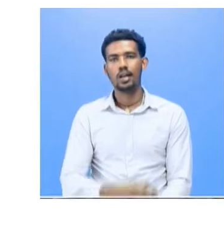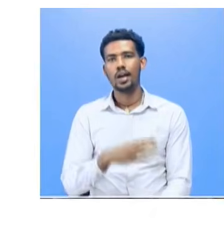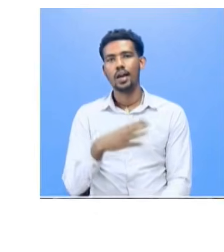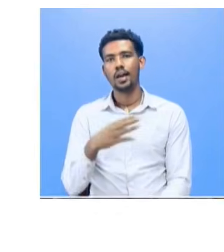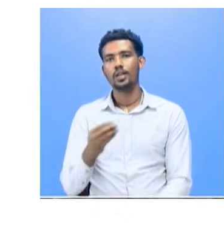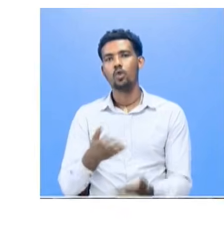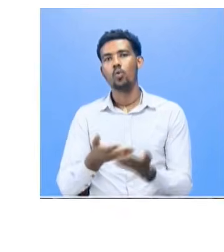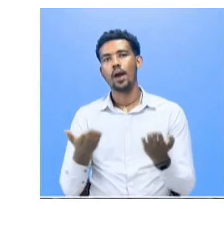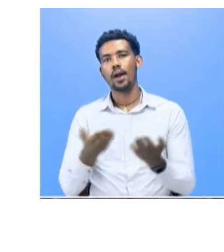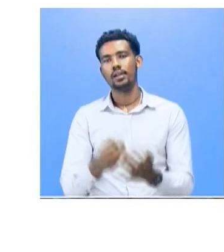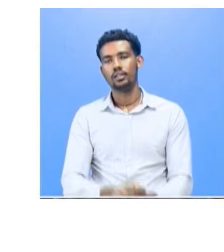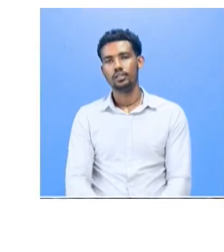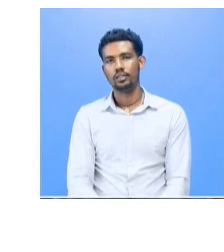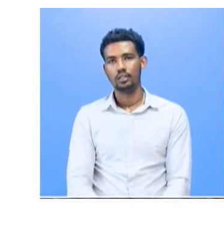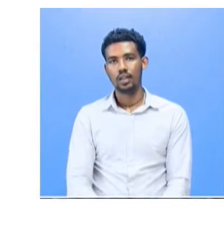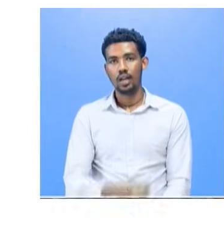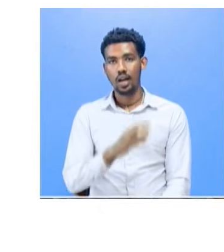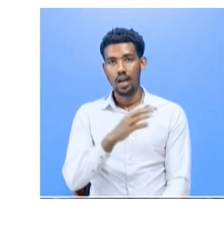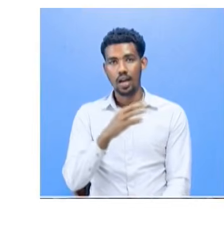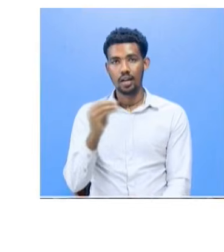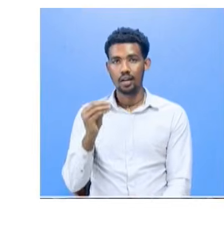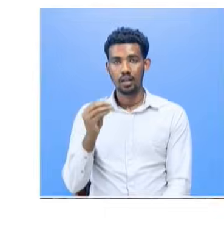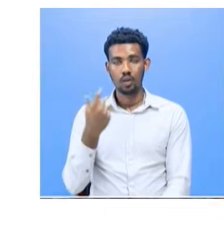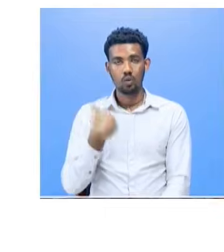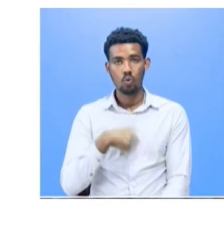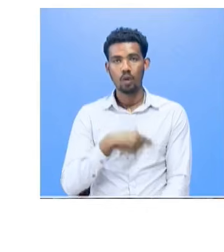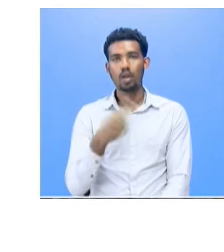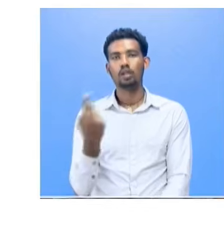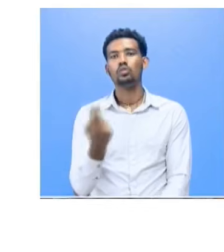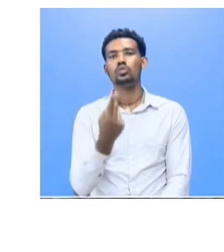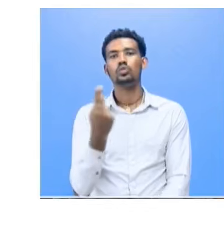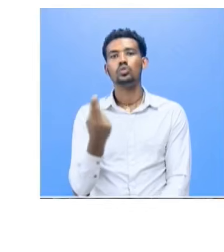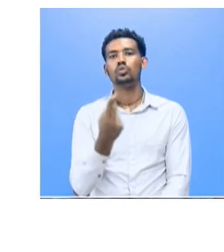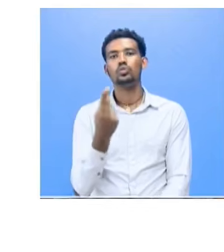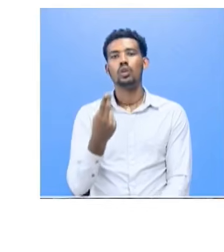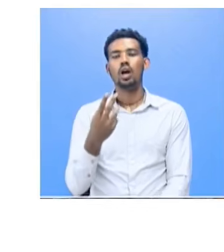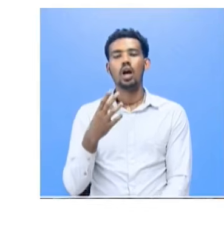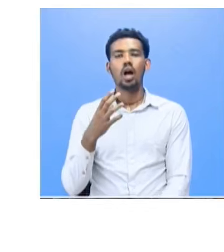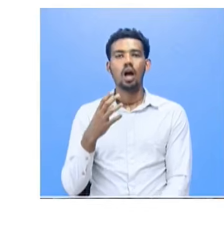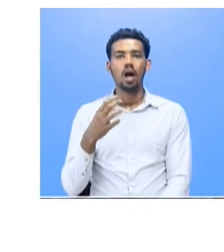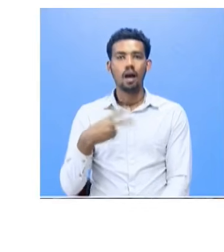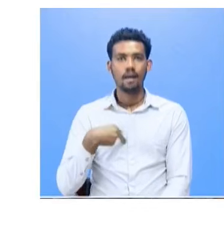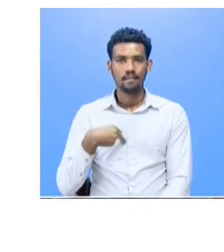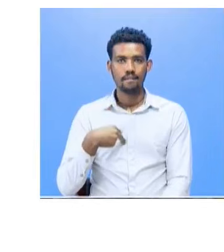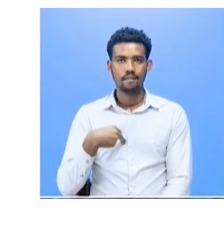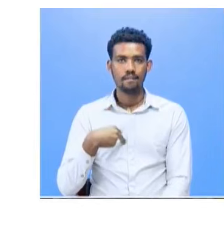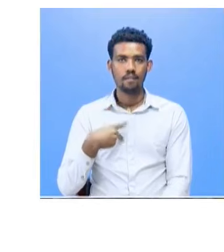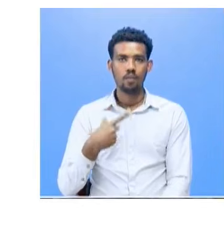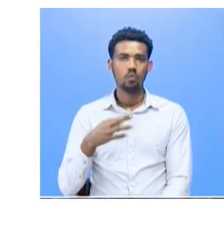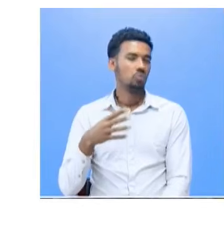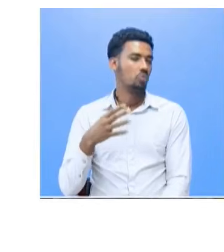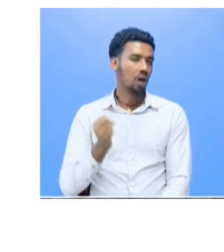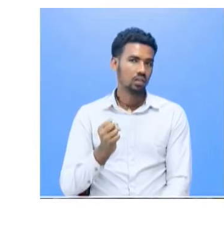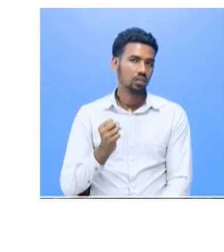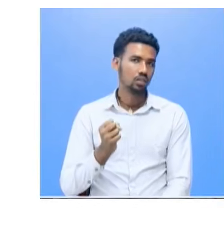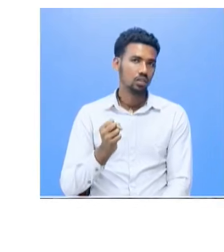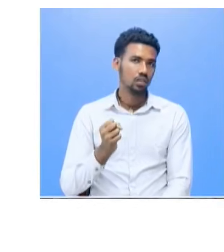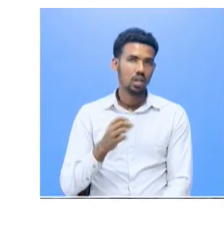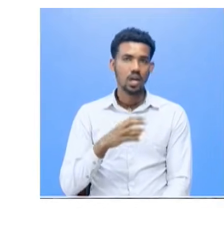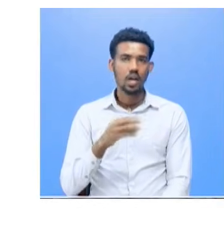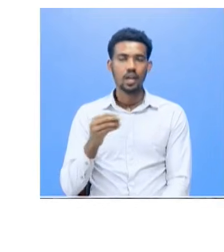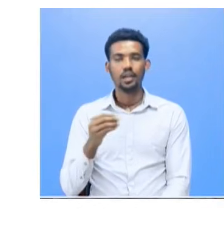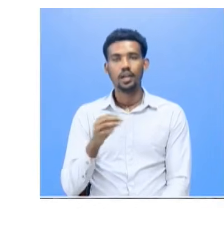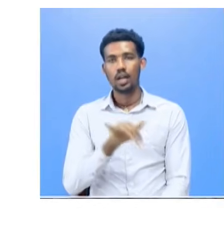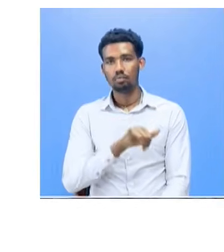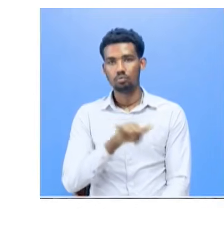and were. And also we can use have and has. And